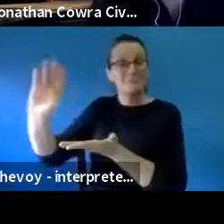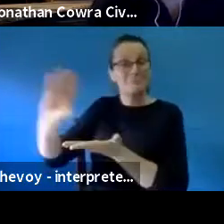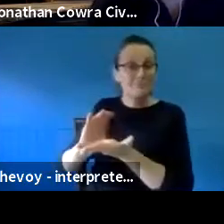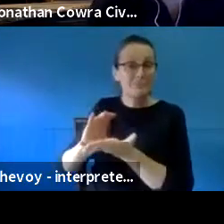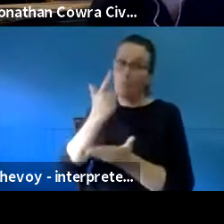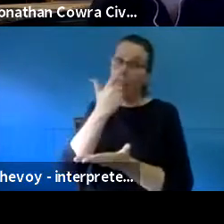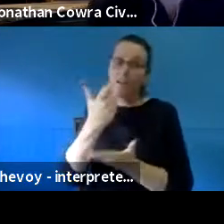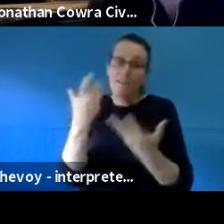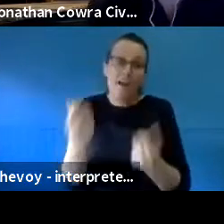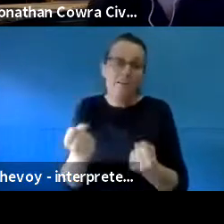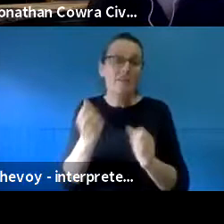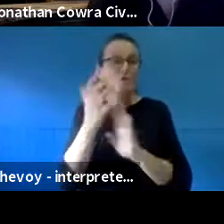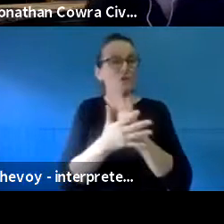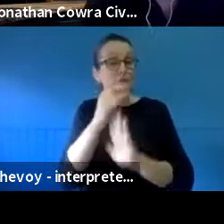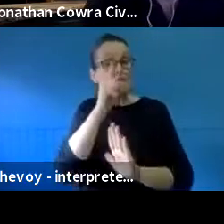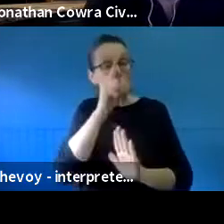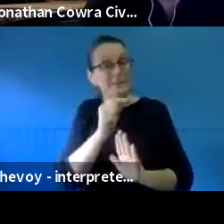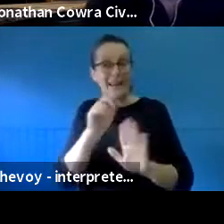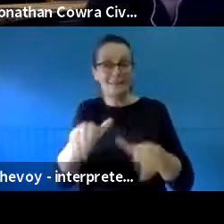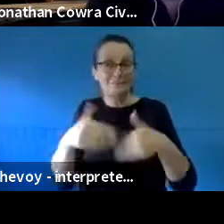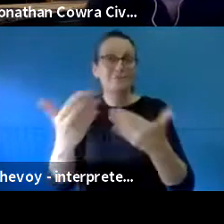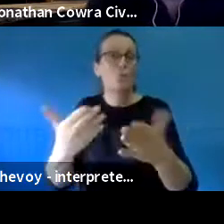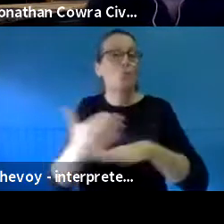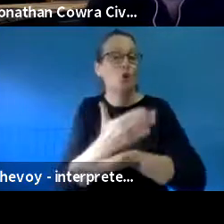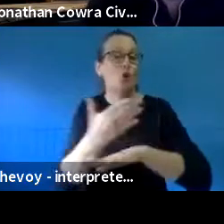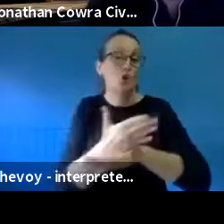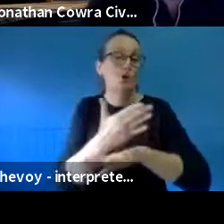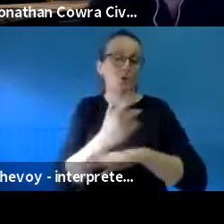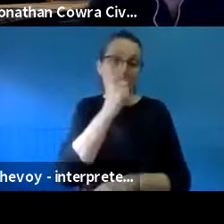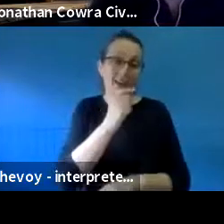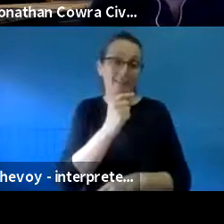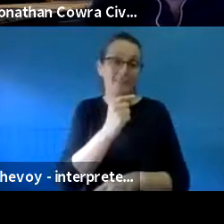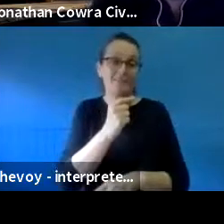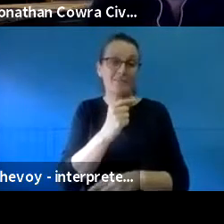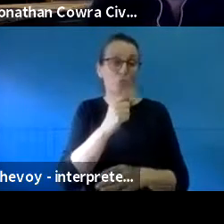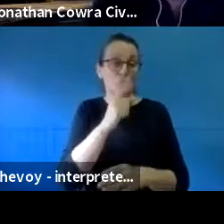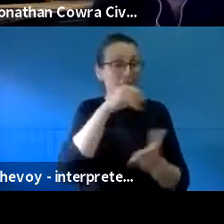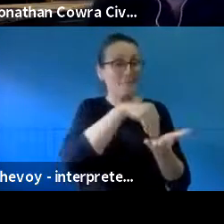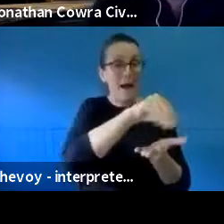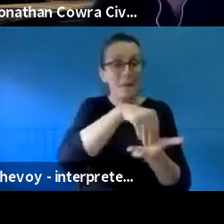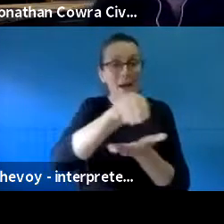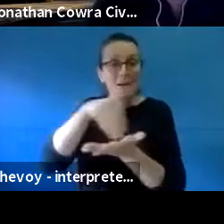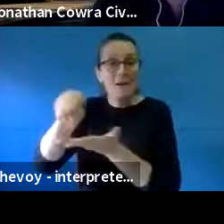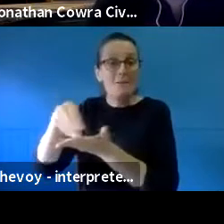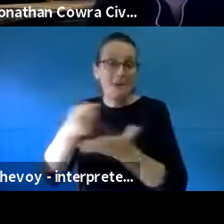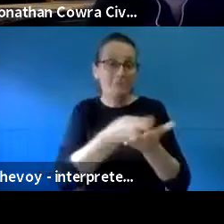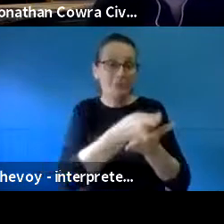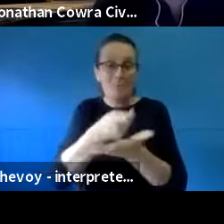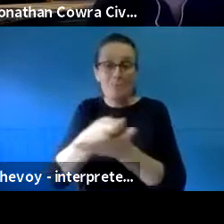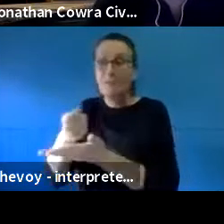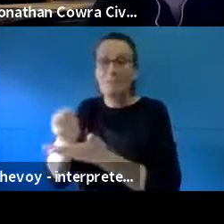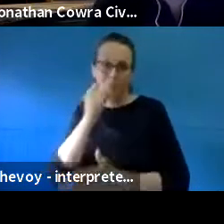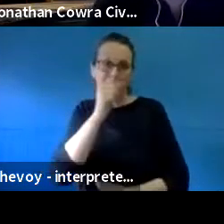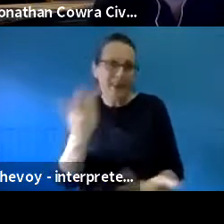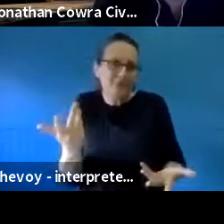that way so that we were able to present the work that we did in that way. We were able to pay all the artists and be able to pay for licenses for all our work.